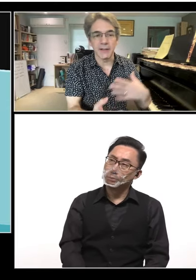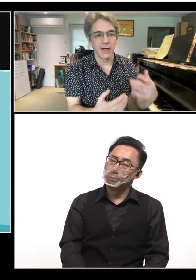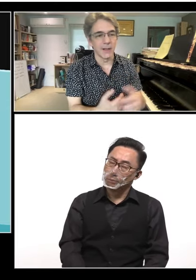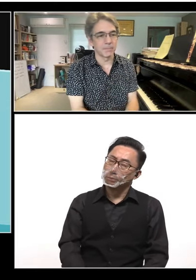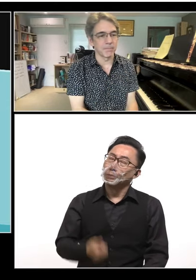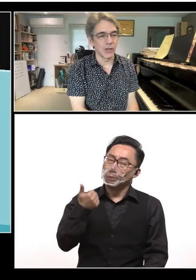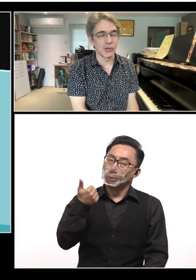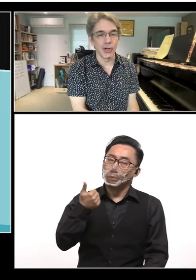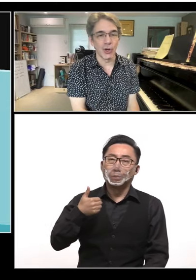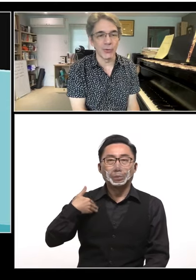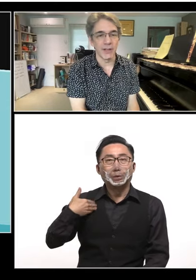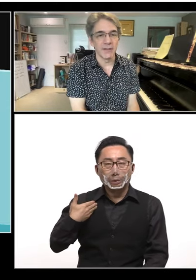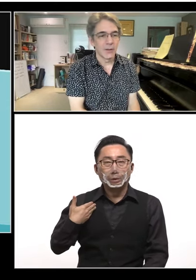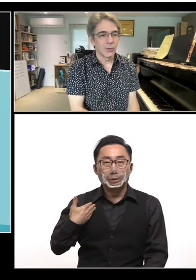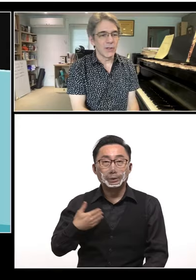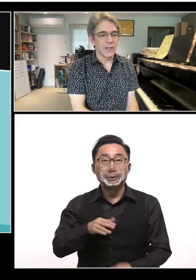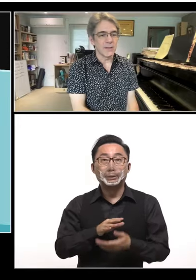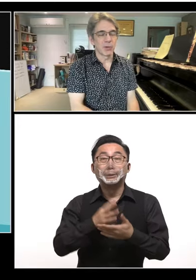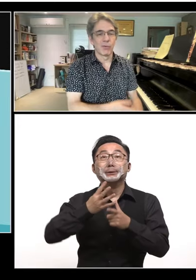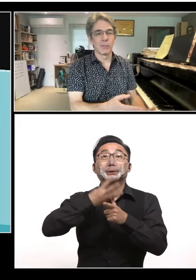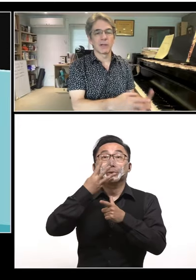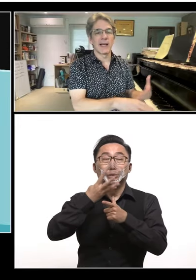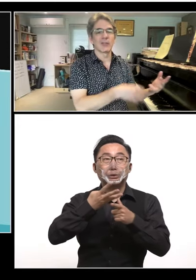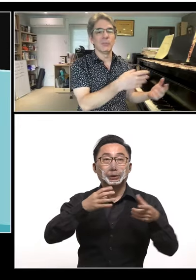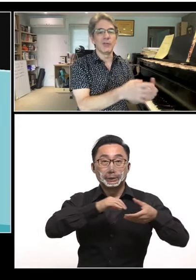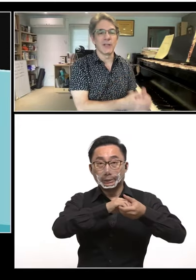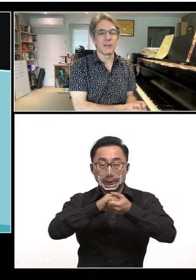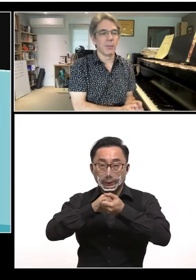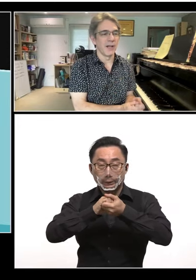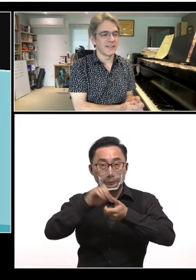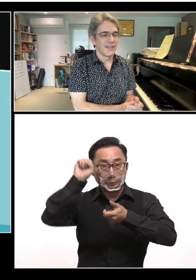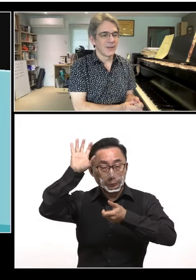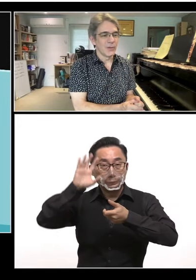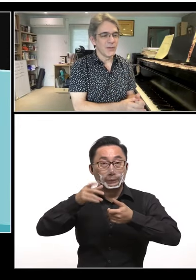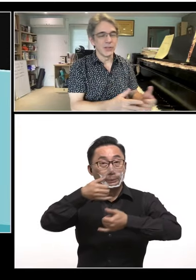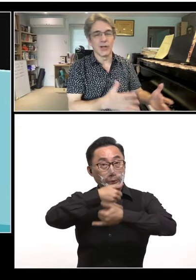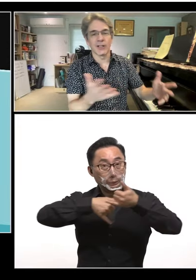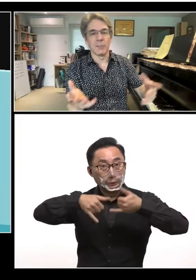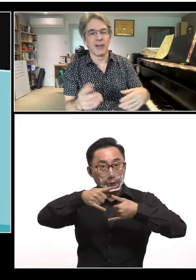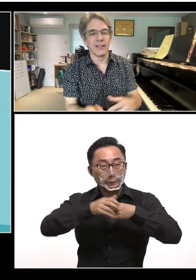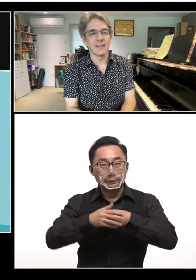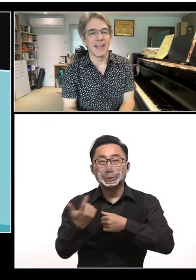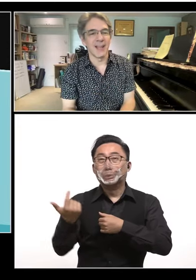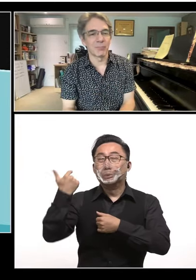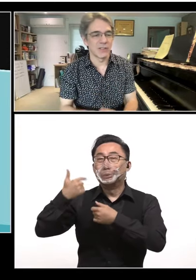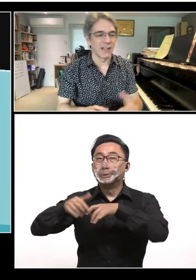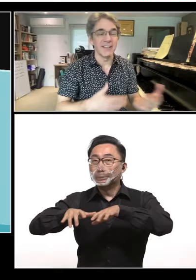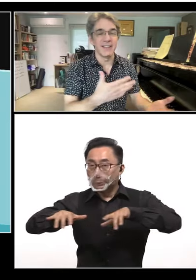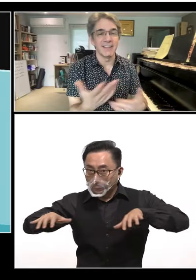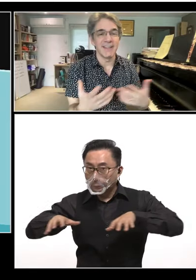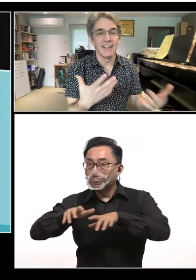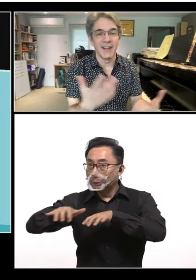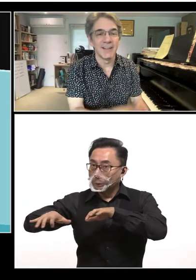created a show that we performed classical music, but we would talk about it and present